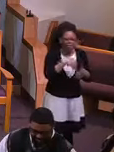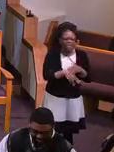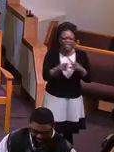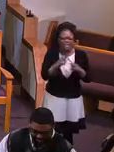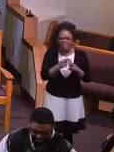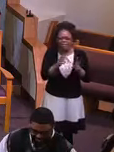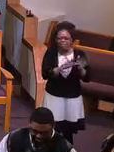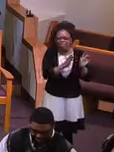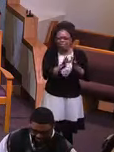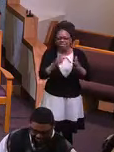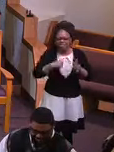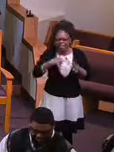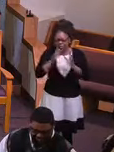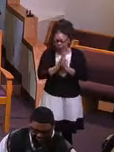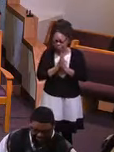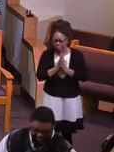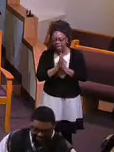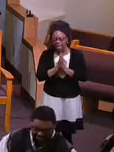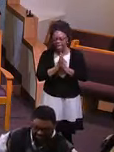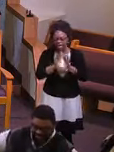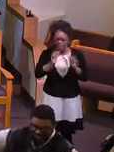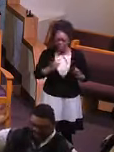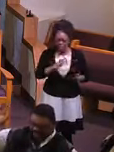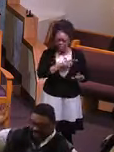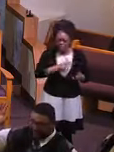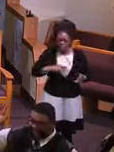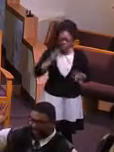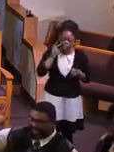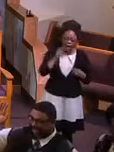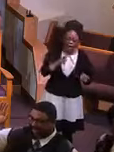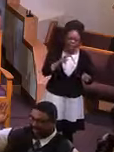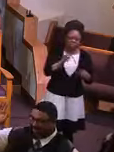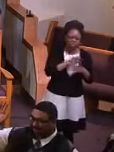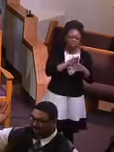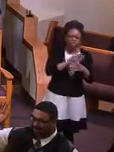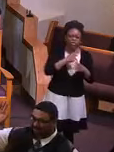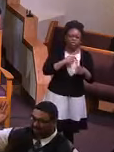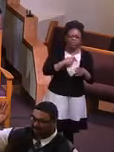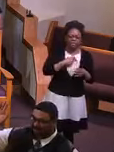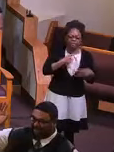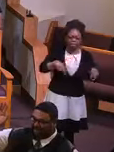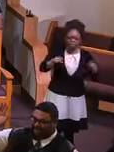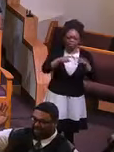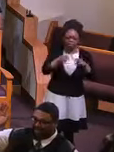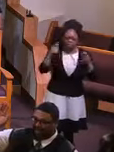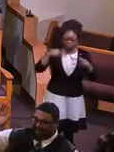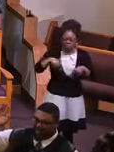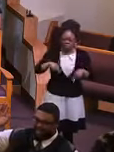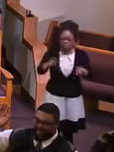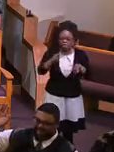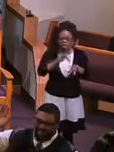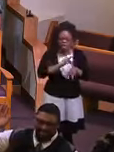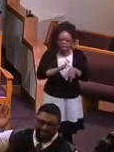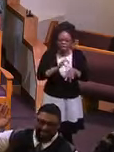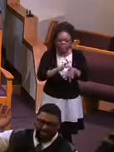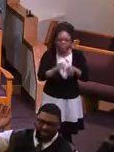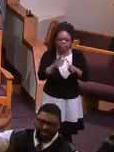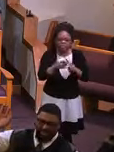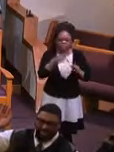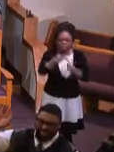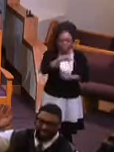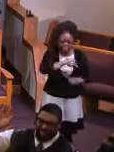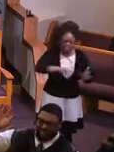do pray. And Lord, watch. Between me and thee. While we're absent from each